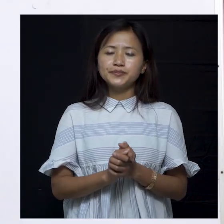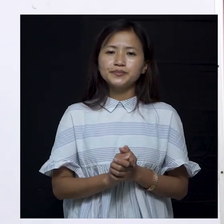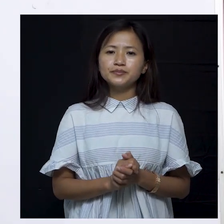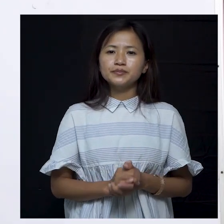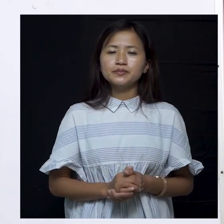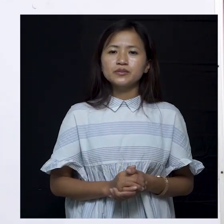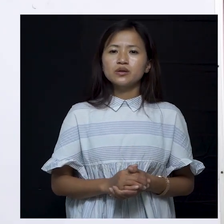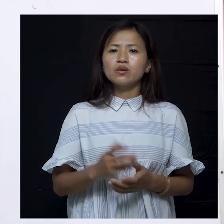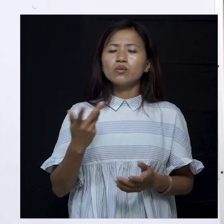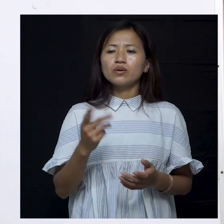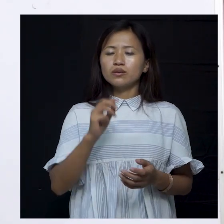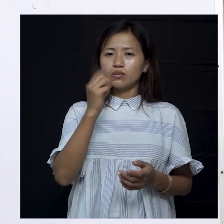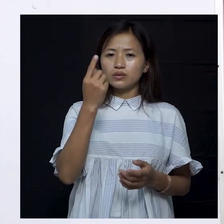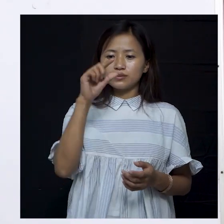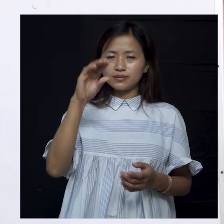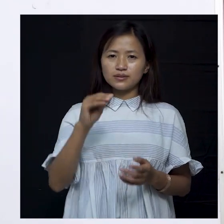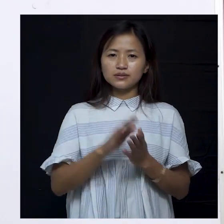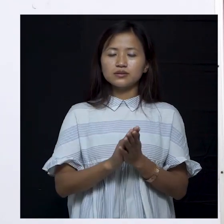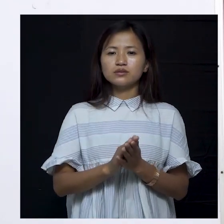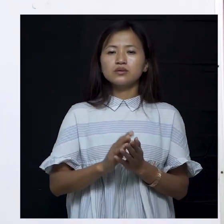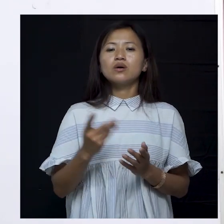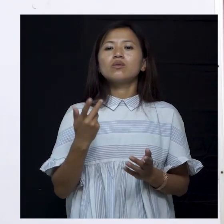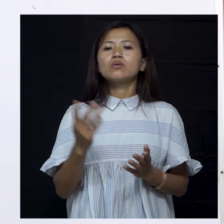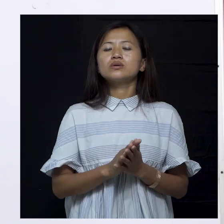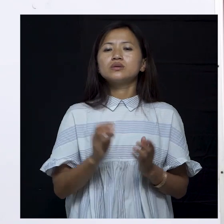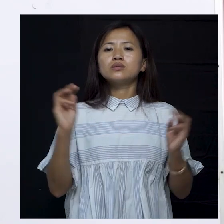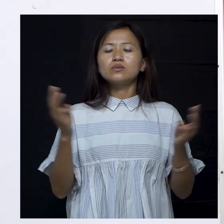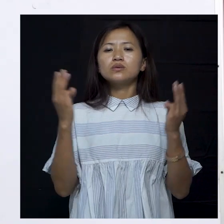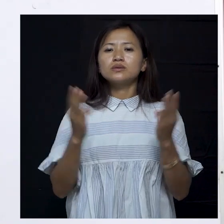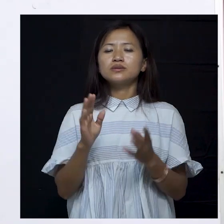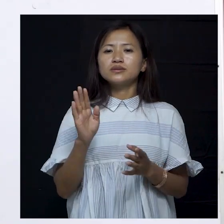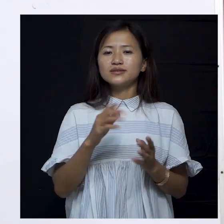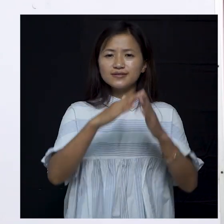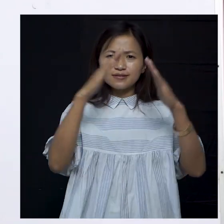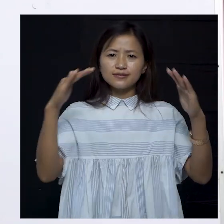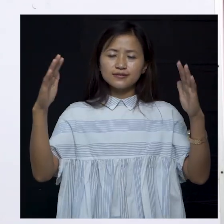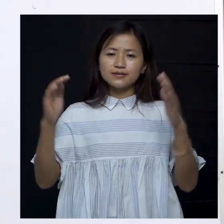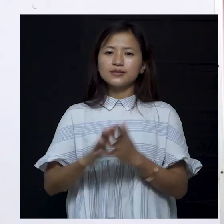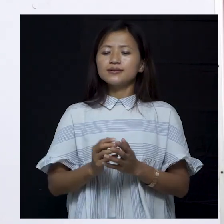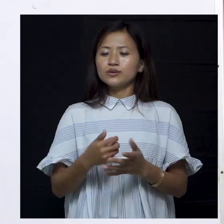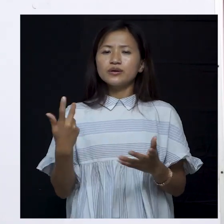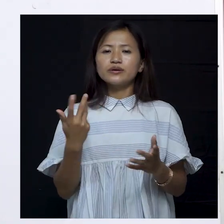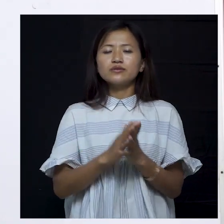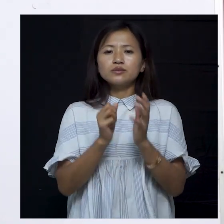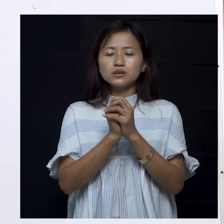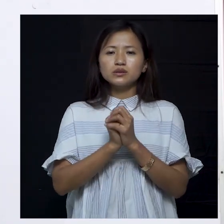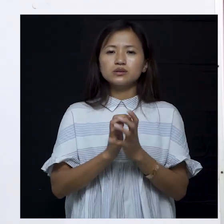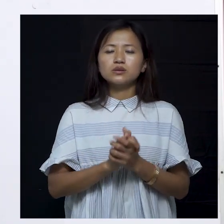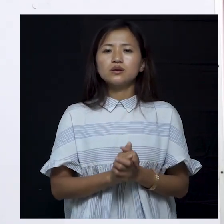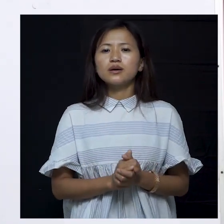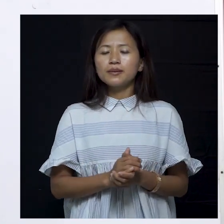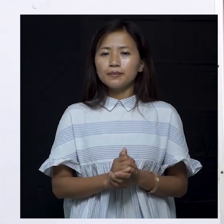That means, where does the wandering singers go? Where do the wandering singers go? Wherever they please. Wherever they